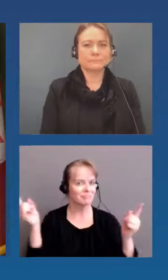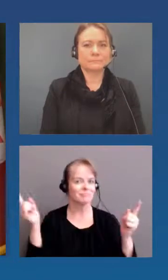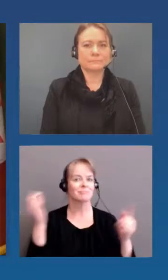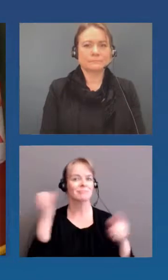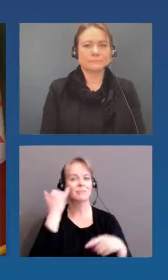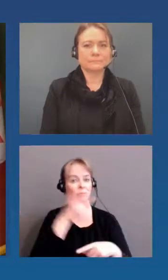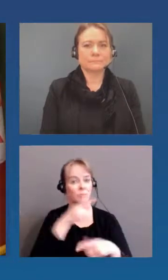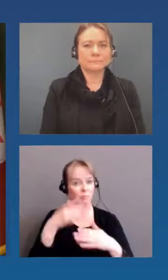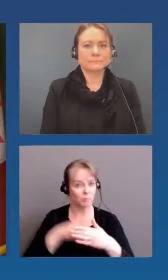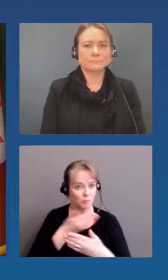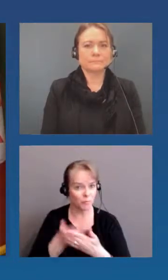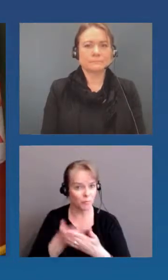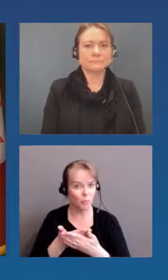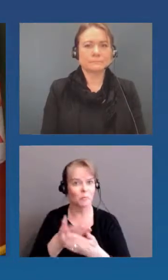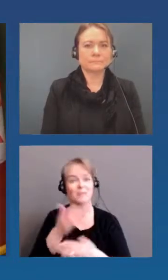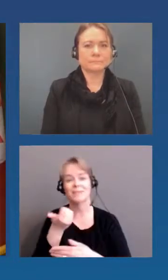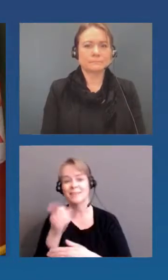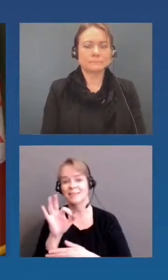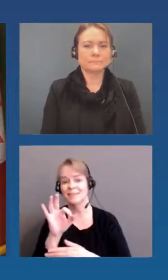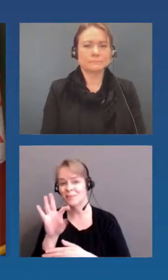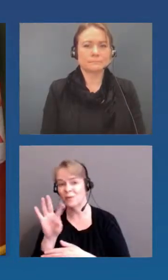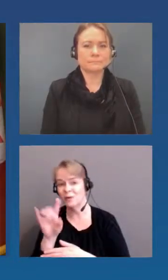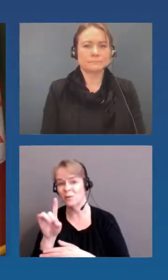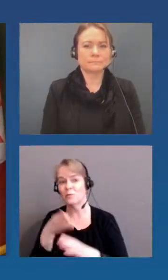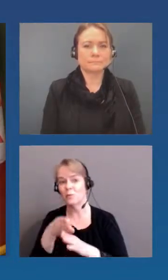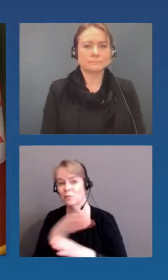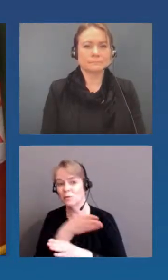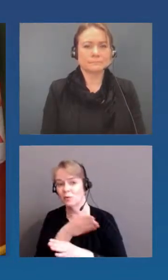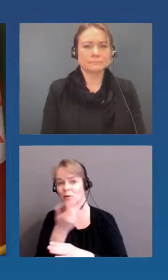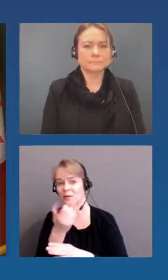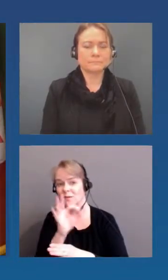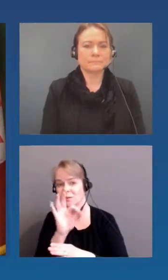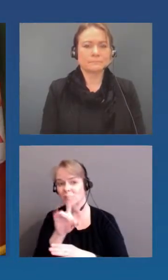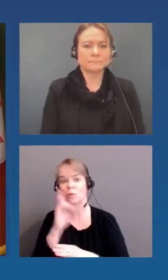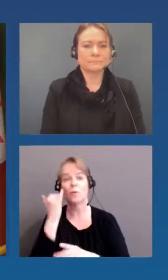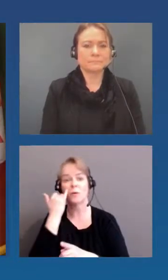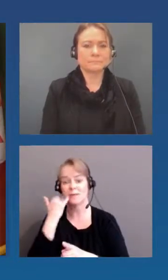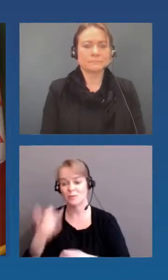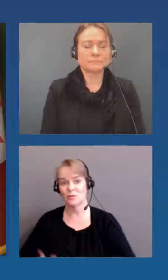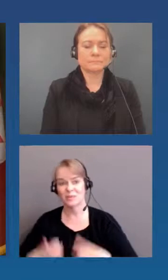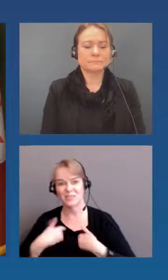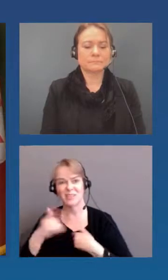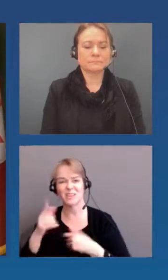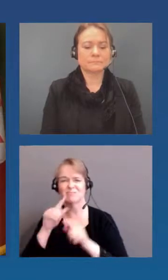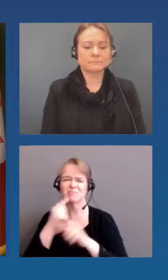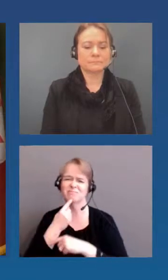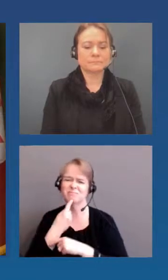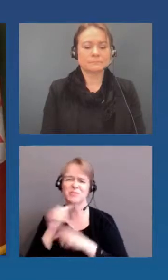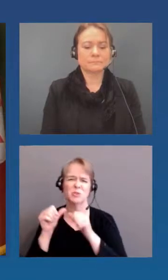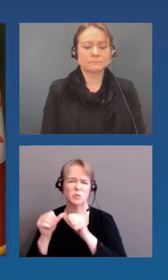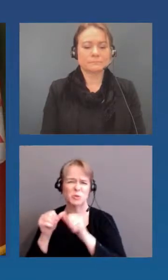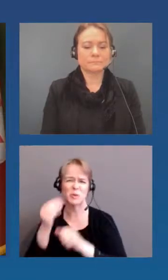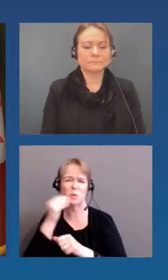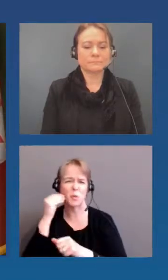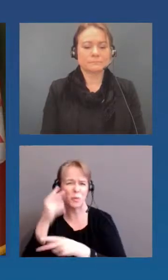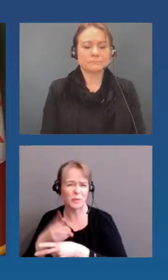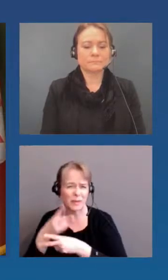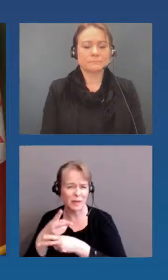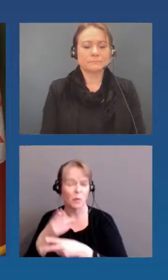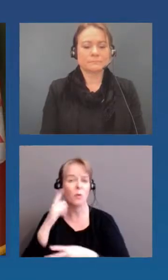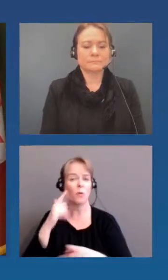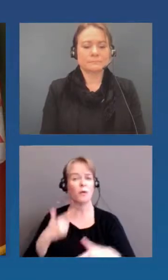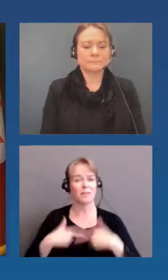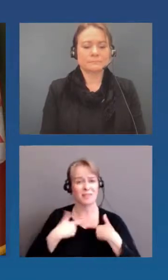or before 1941 or adult recipients of chronic home care and who live in the following communities are eligible to